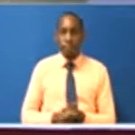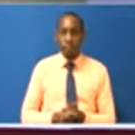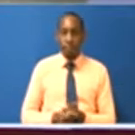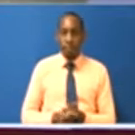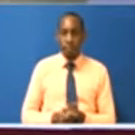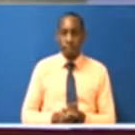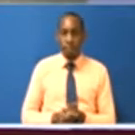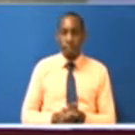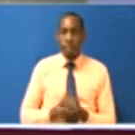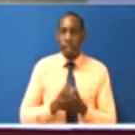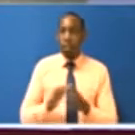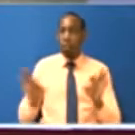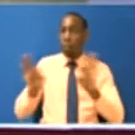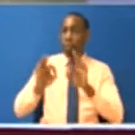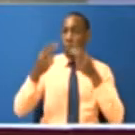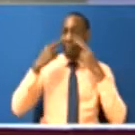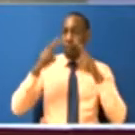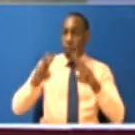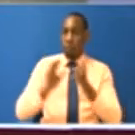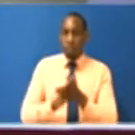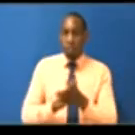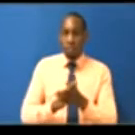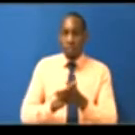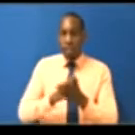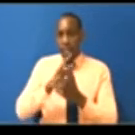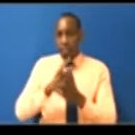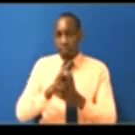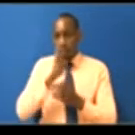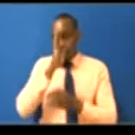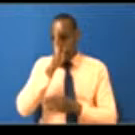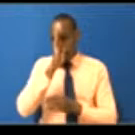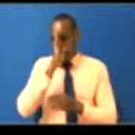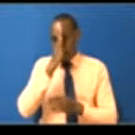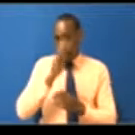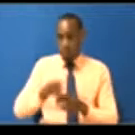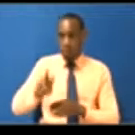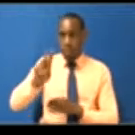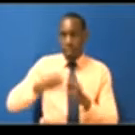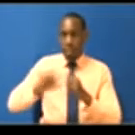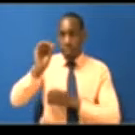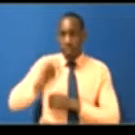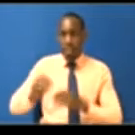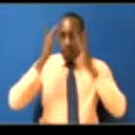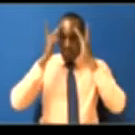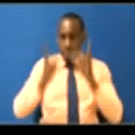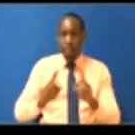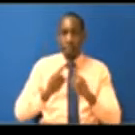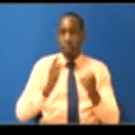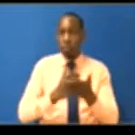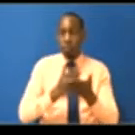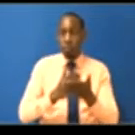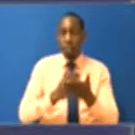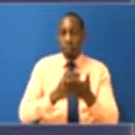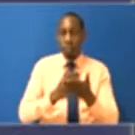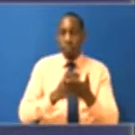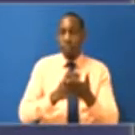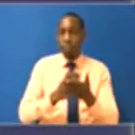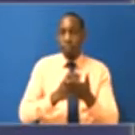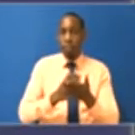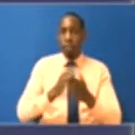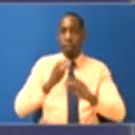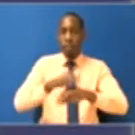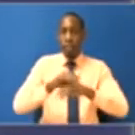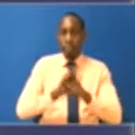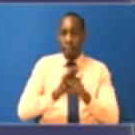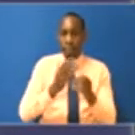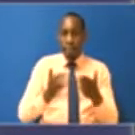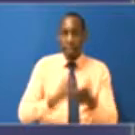exciting to listen to i'm not sure the 26 percent will be able to decipher but we definitely got a lot um he